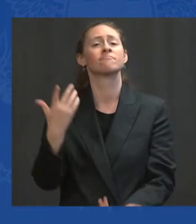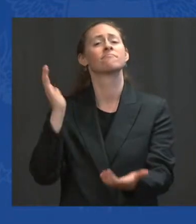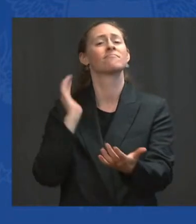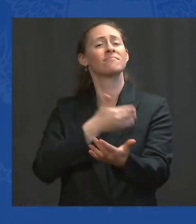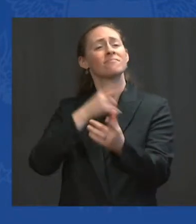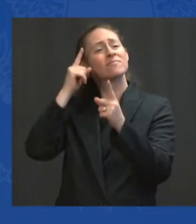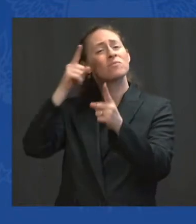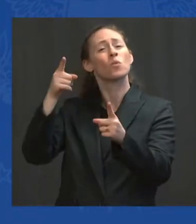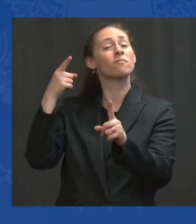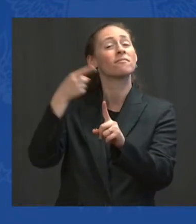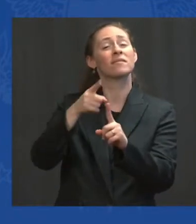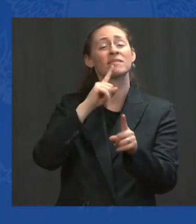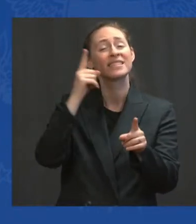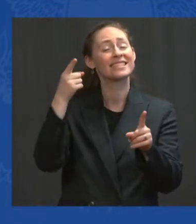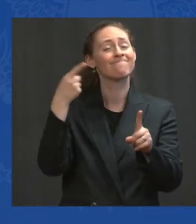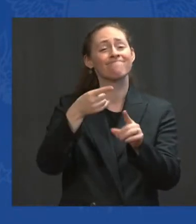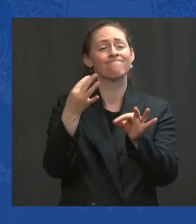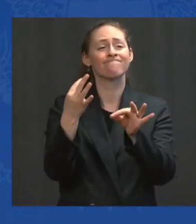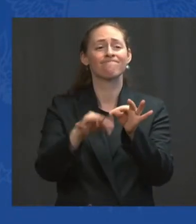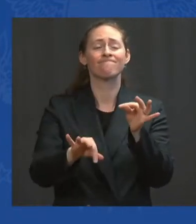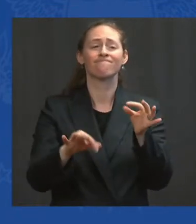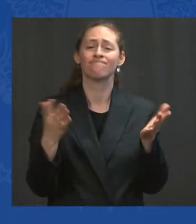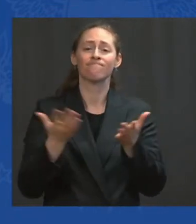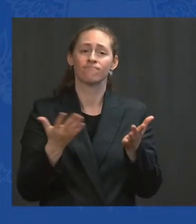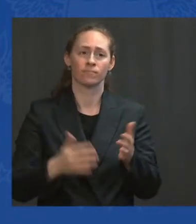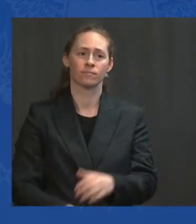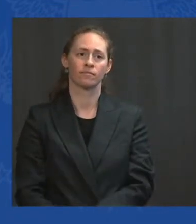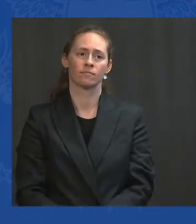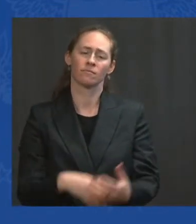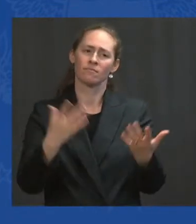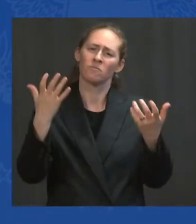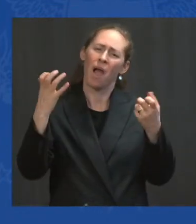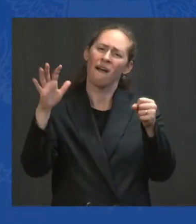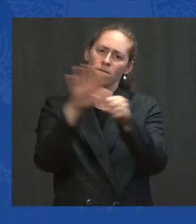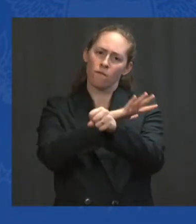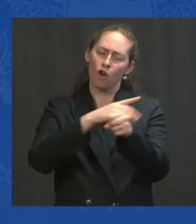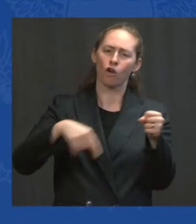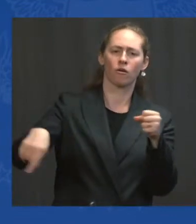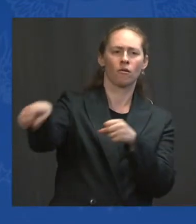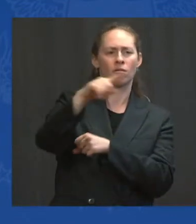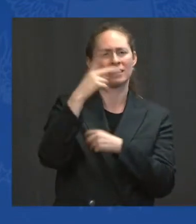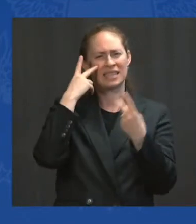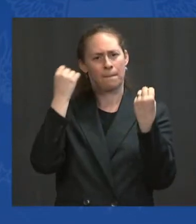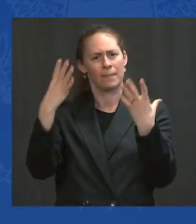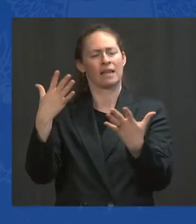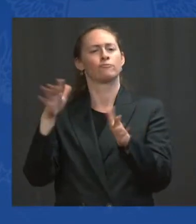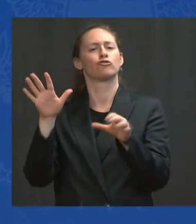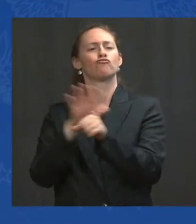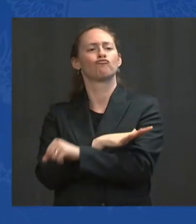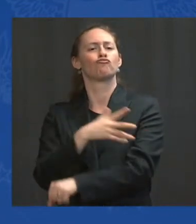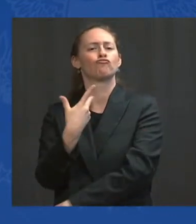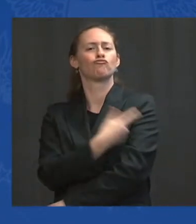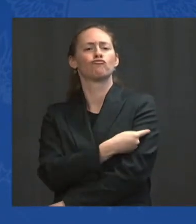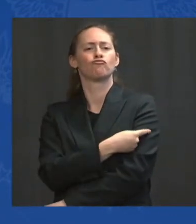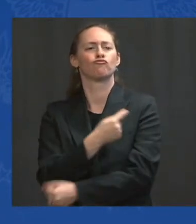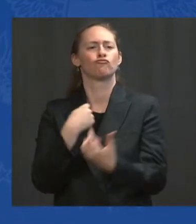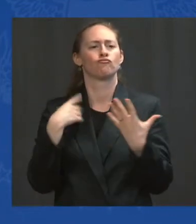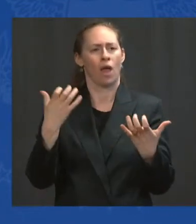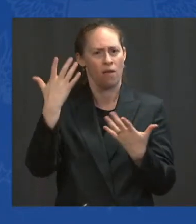simple: get more and more Americans fully vaccinated. As the science makes crystal